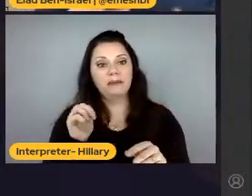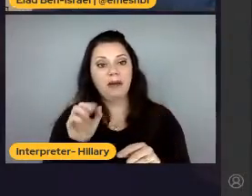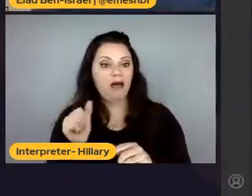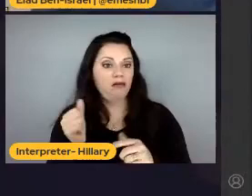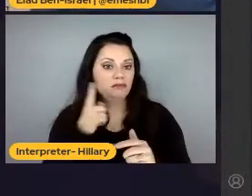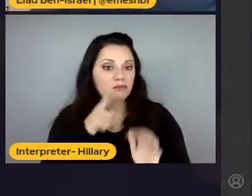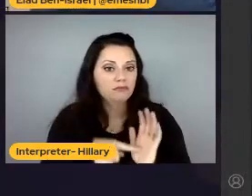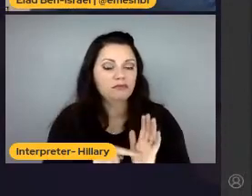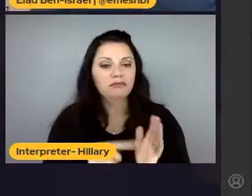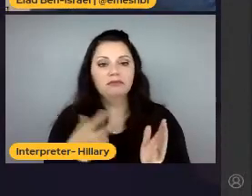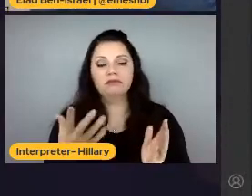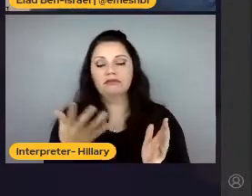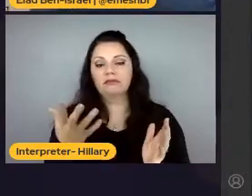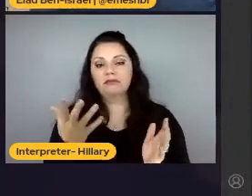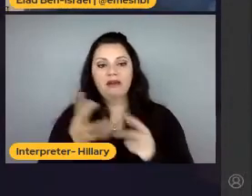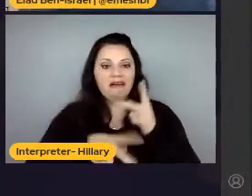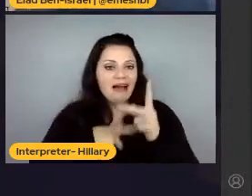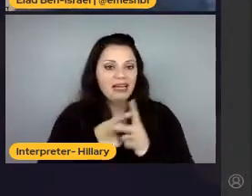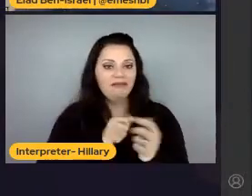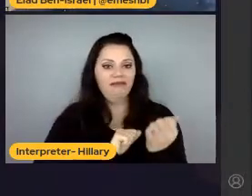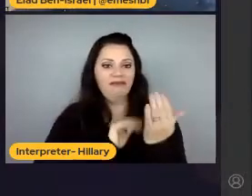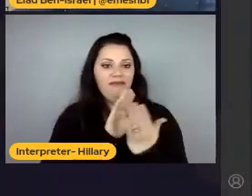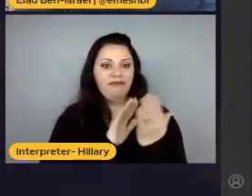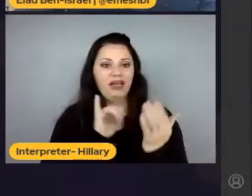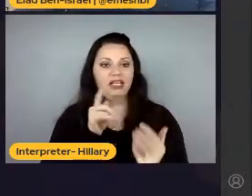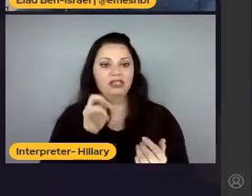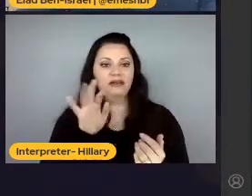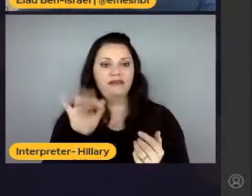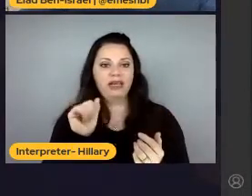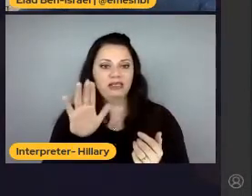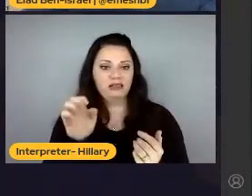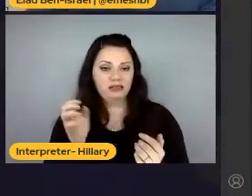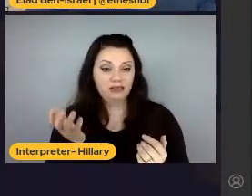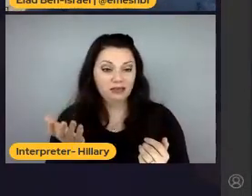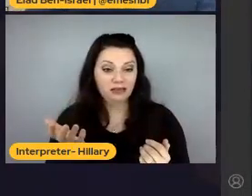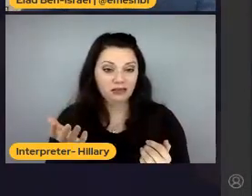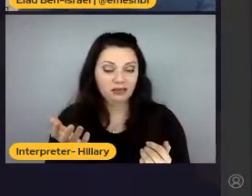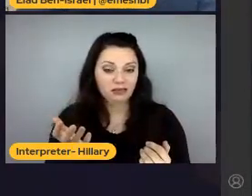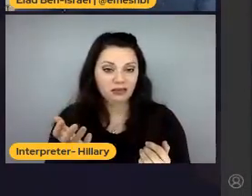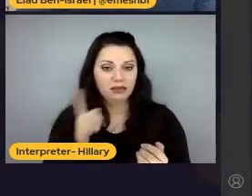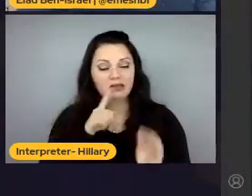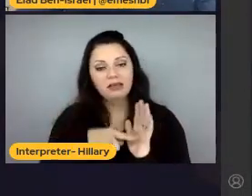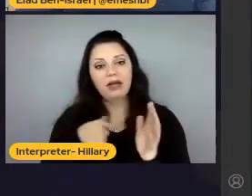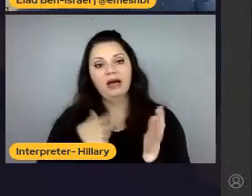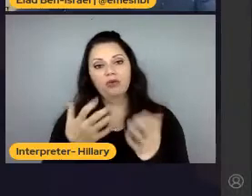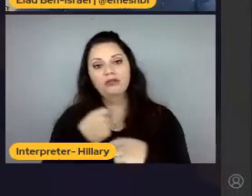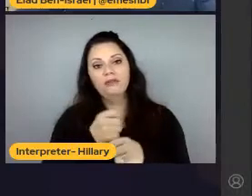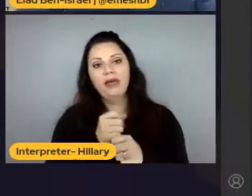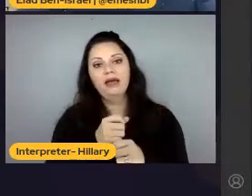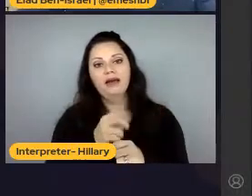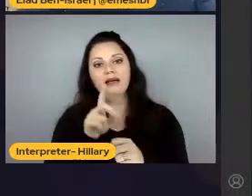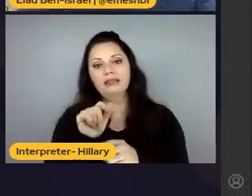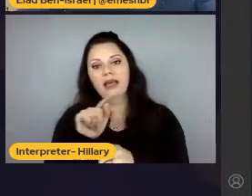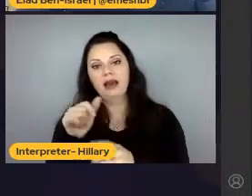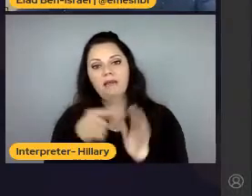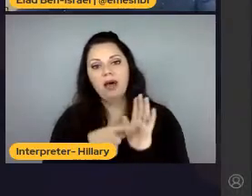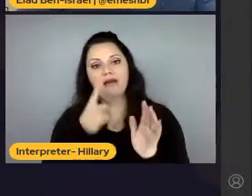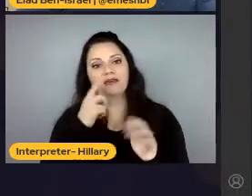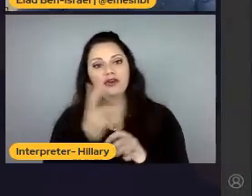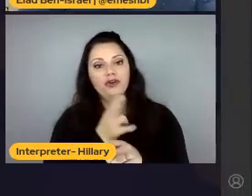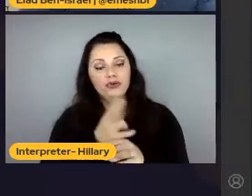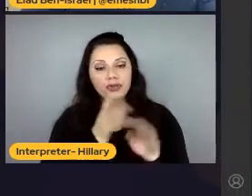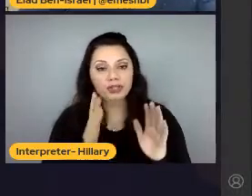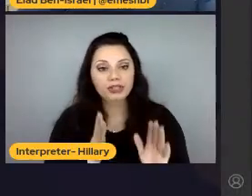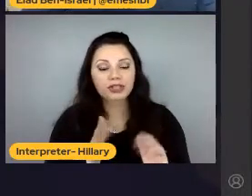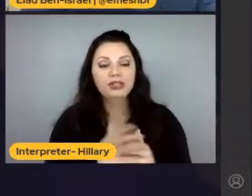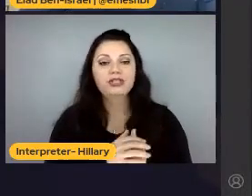kind of an interface. And so for example, let's say I want to create a data model for a user. It